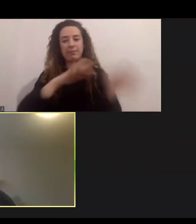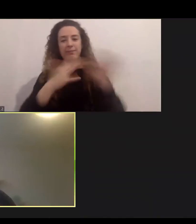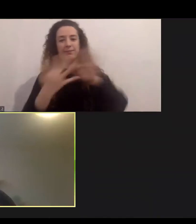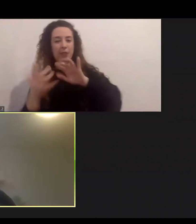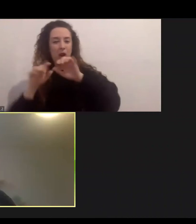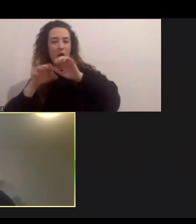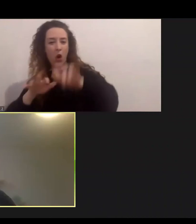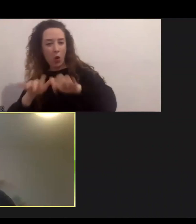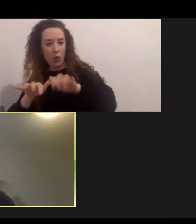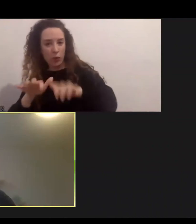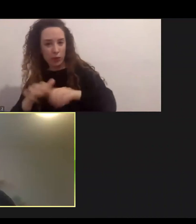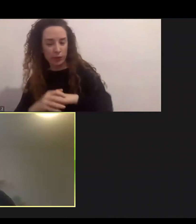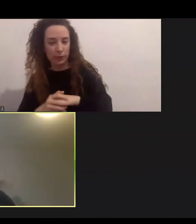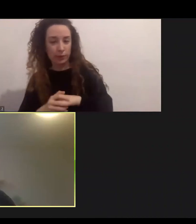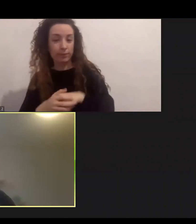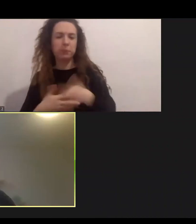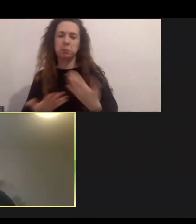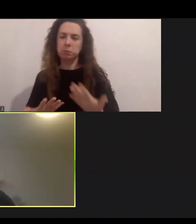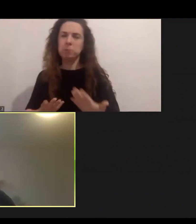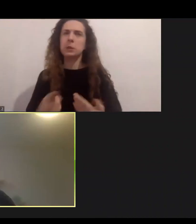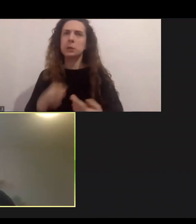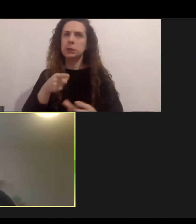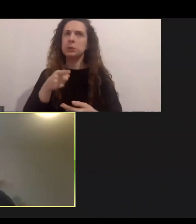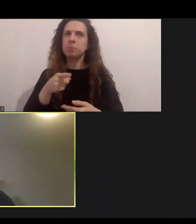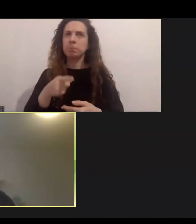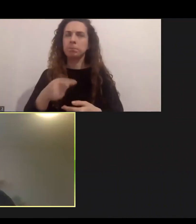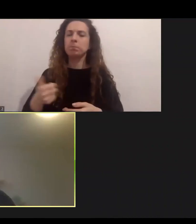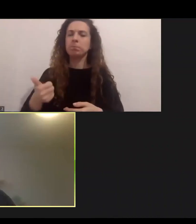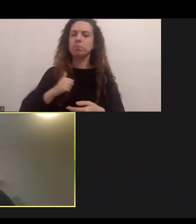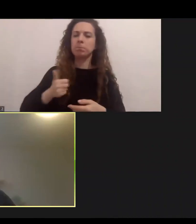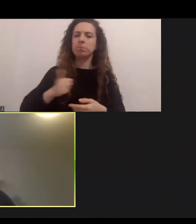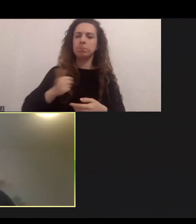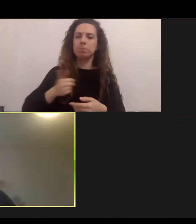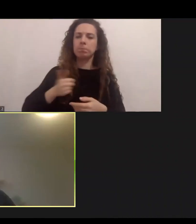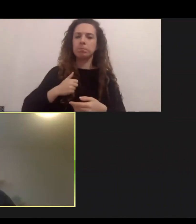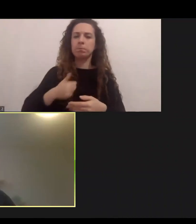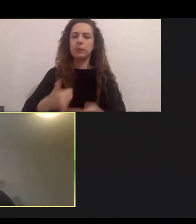you write down the character on such a platform.